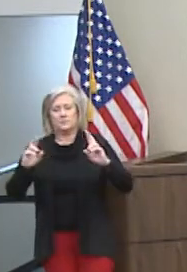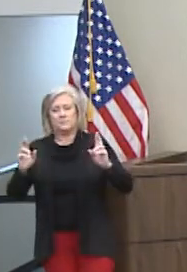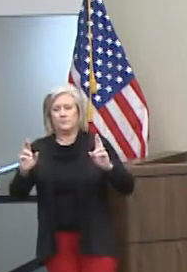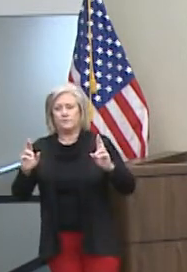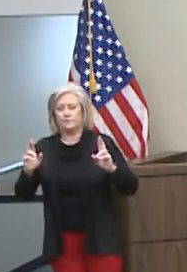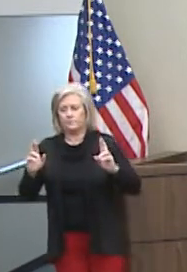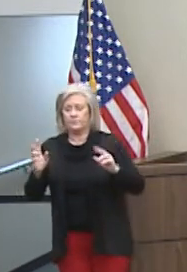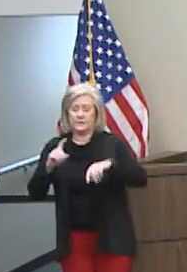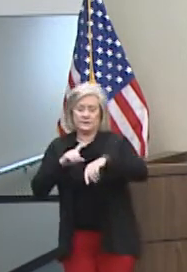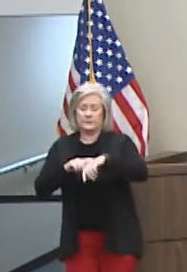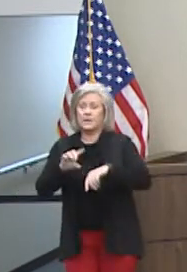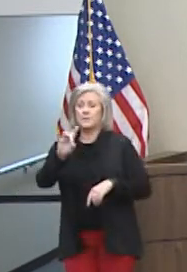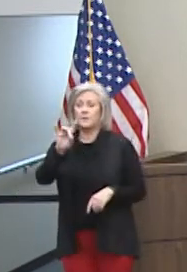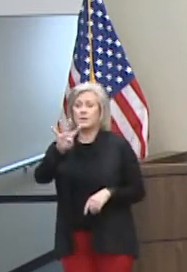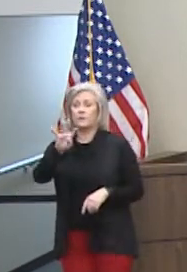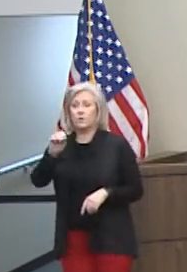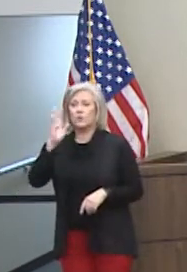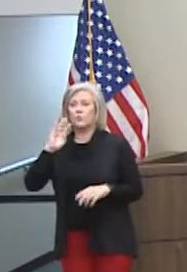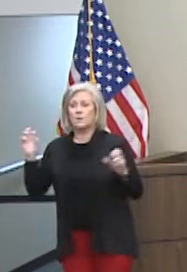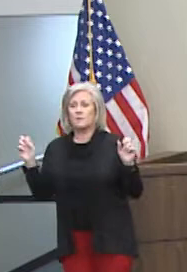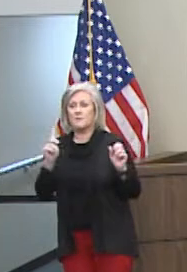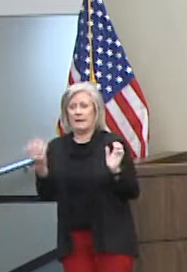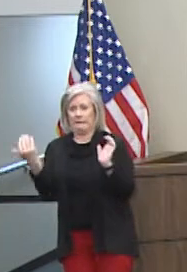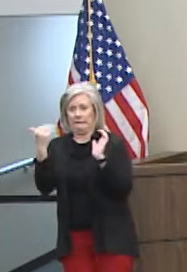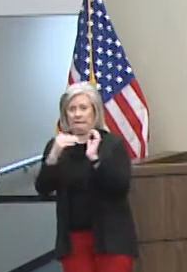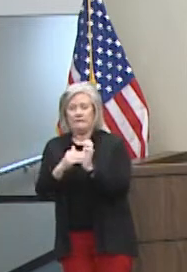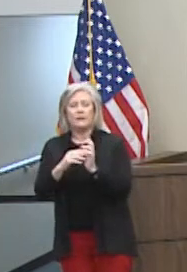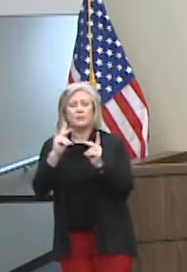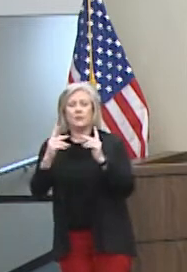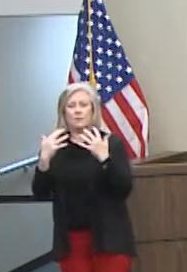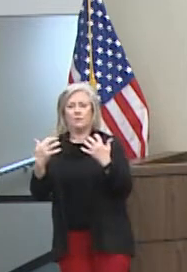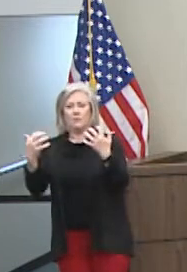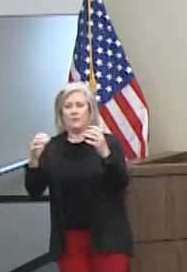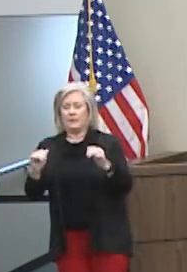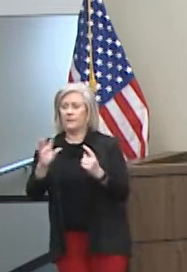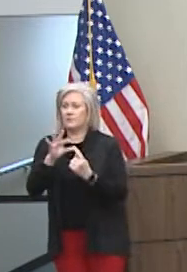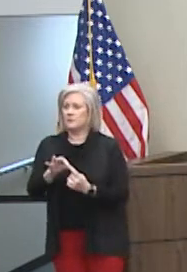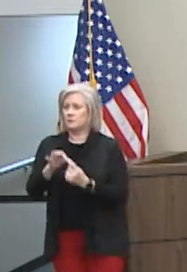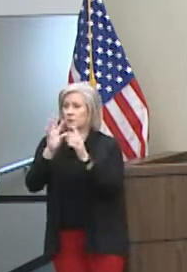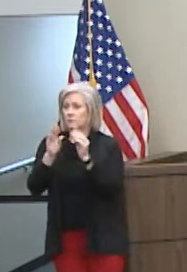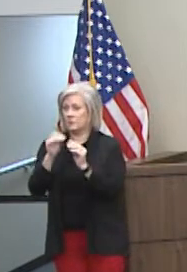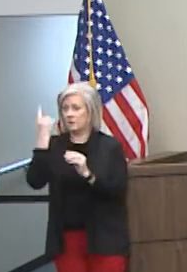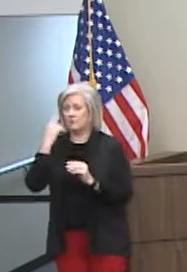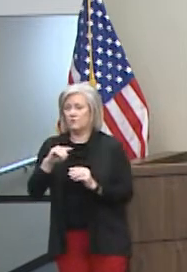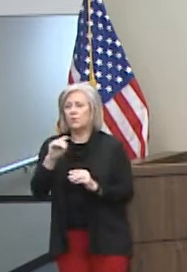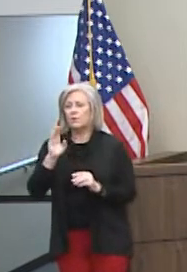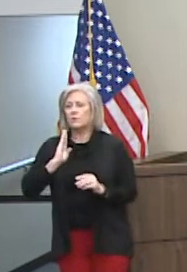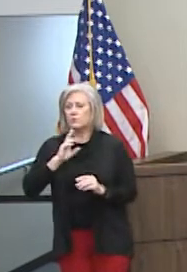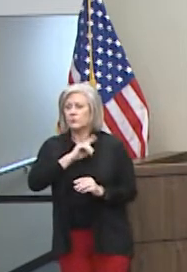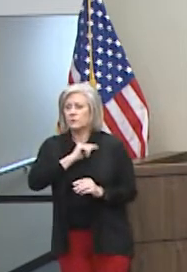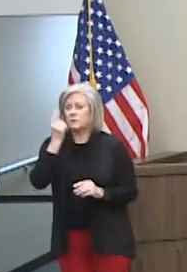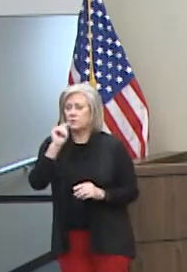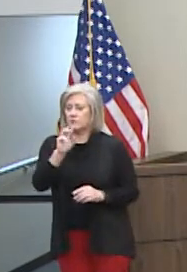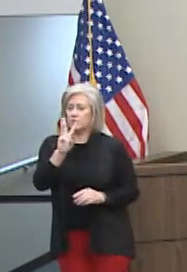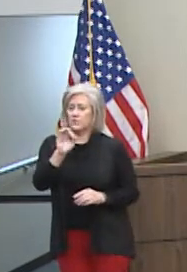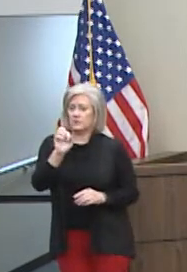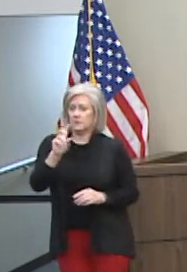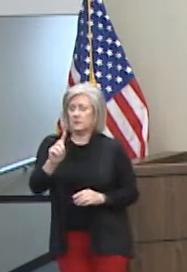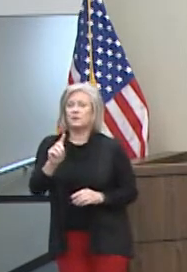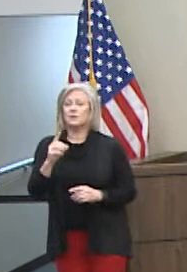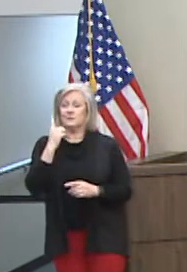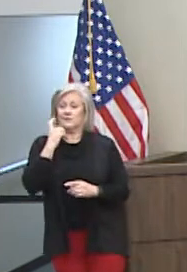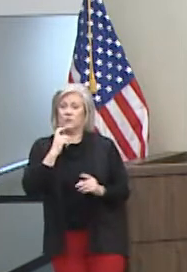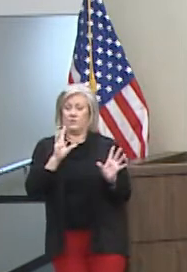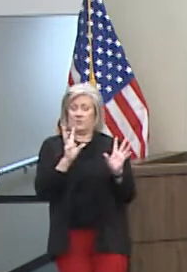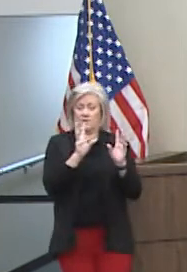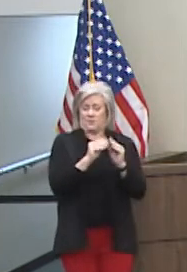It is 8:40. We will reconvene in open session, the special meeting of the Waco ISD Board of Trustees. We've been in closed session under